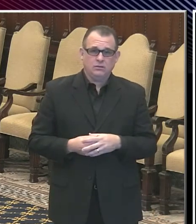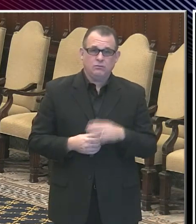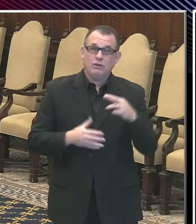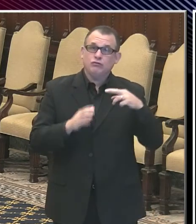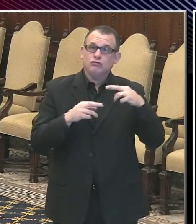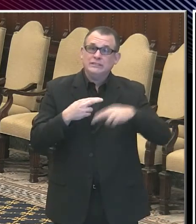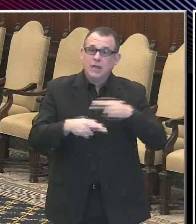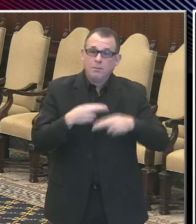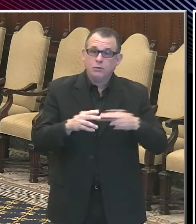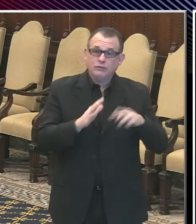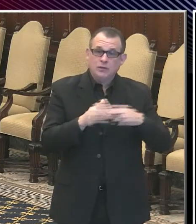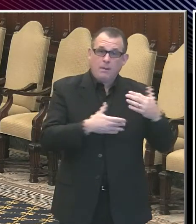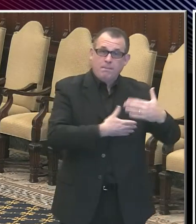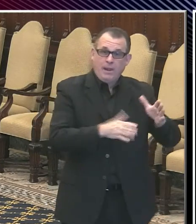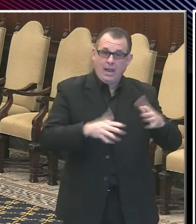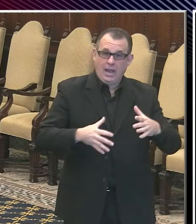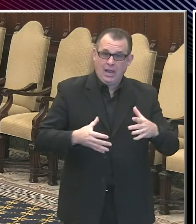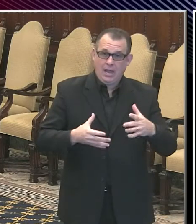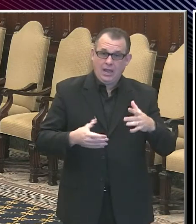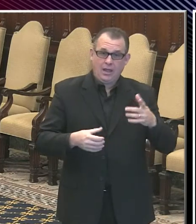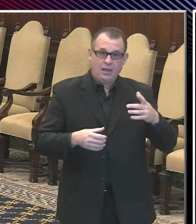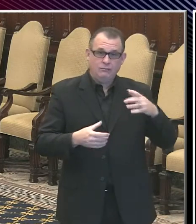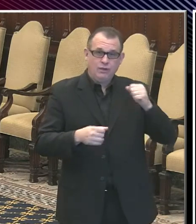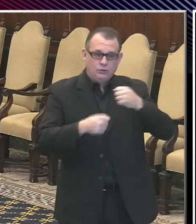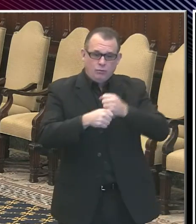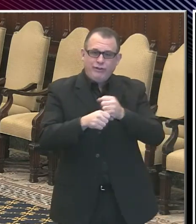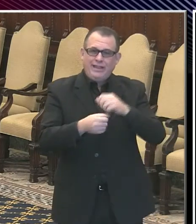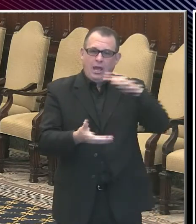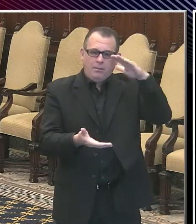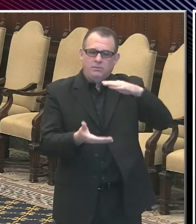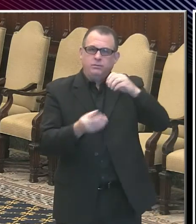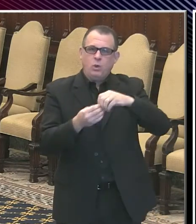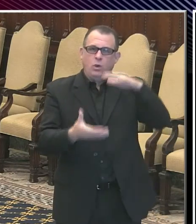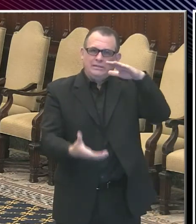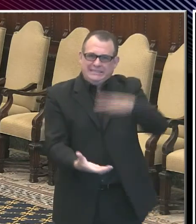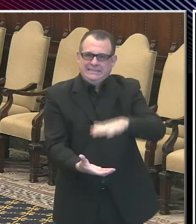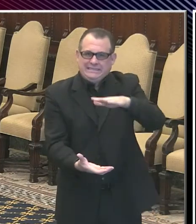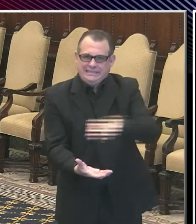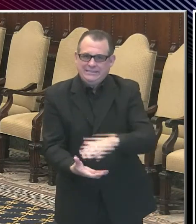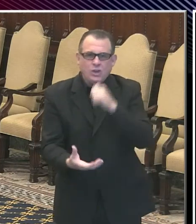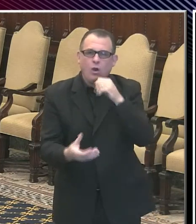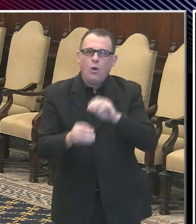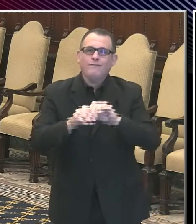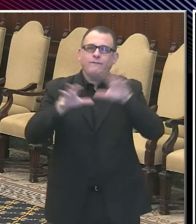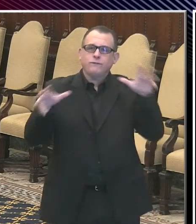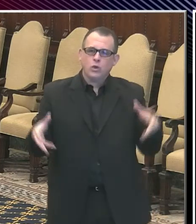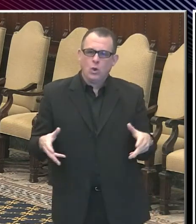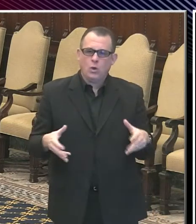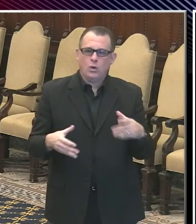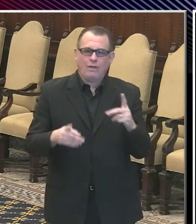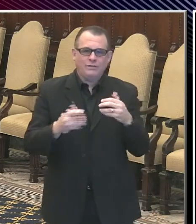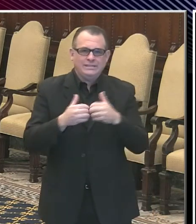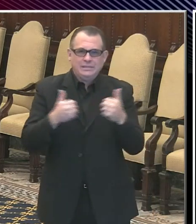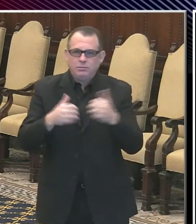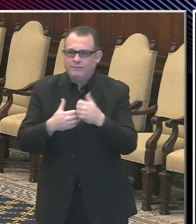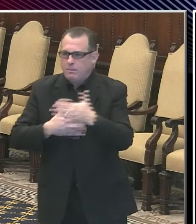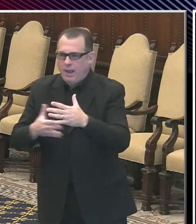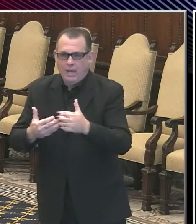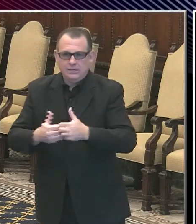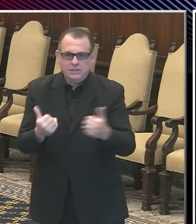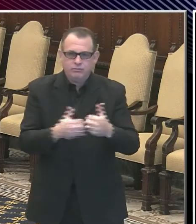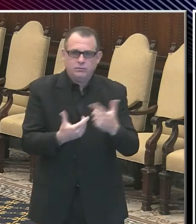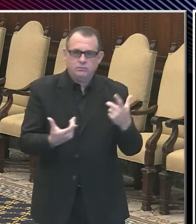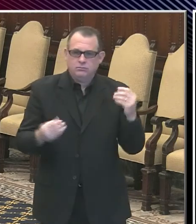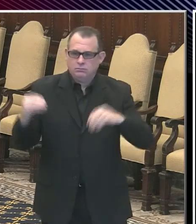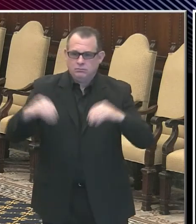down the boxes and stacking them in a neat way in your recycling container, so that the